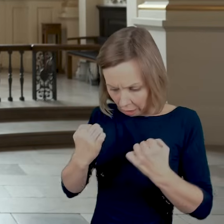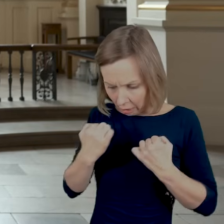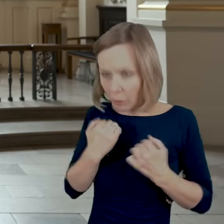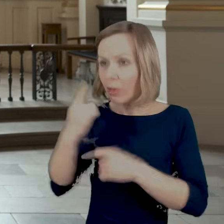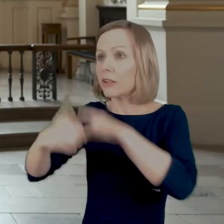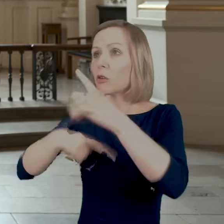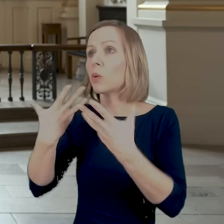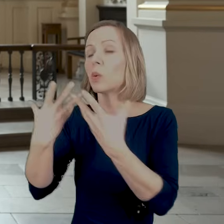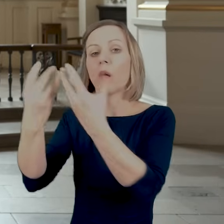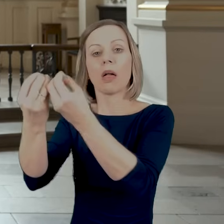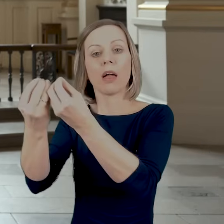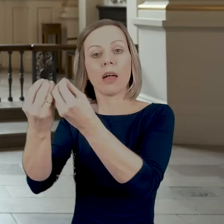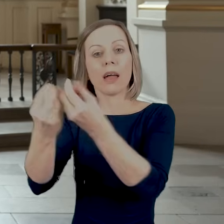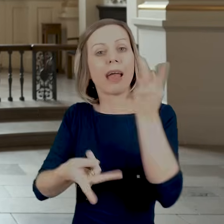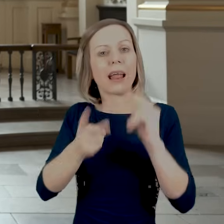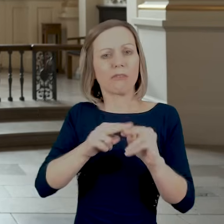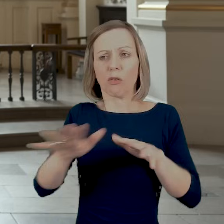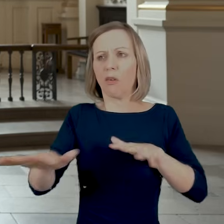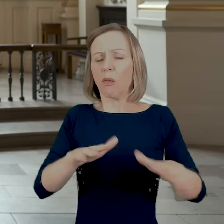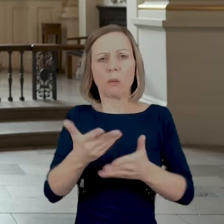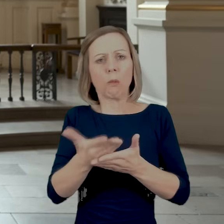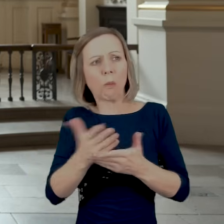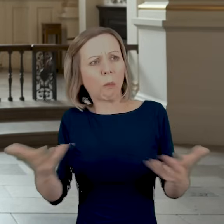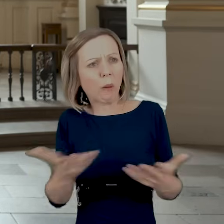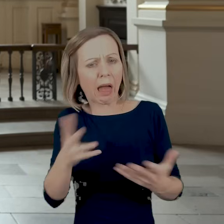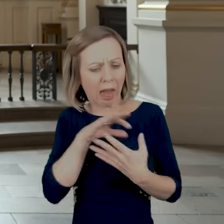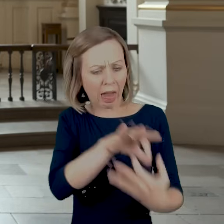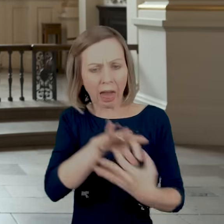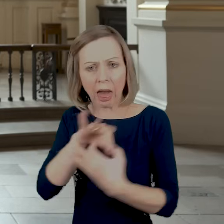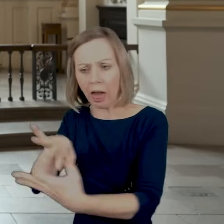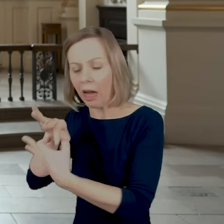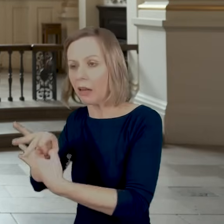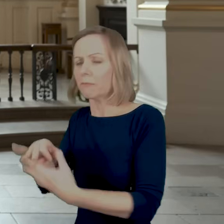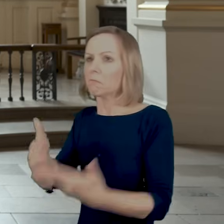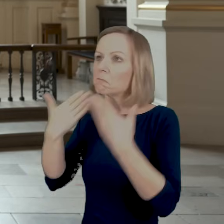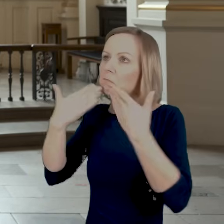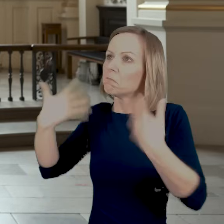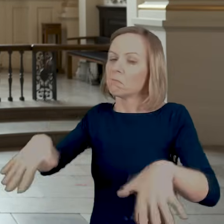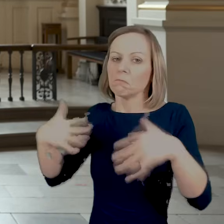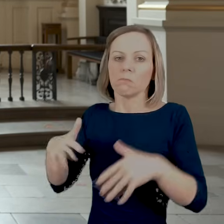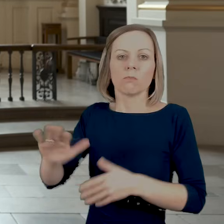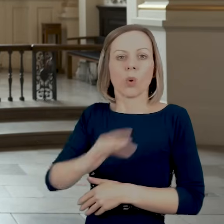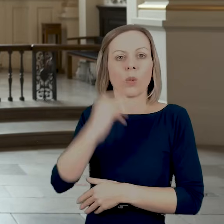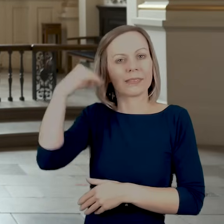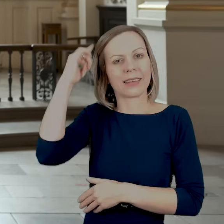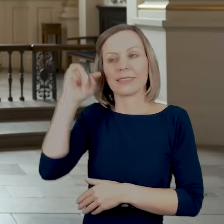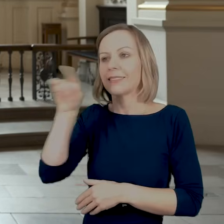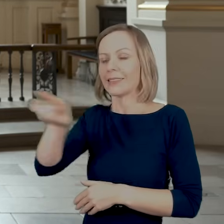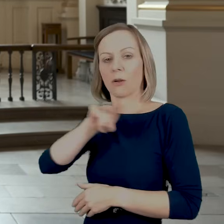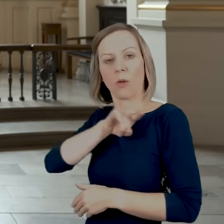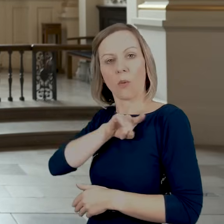endless self-obsession with eternal belonging. If you're lost in a sea of identity politics, give thanks for All